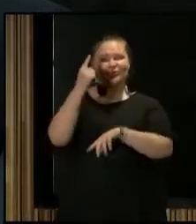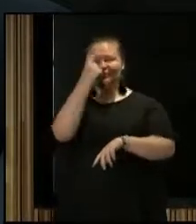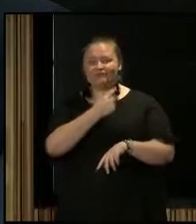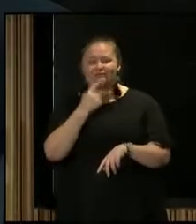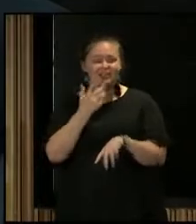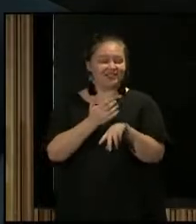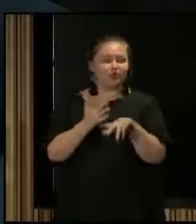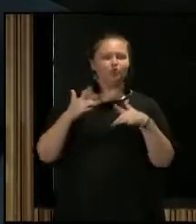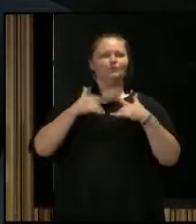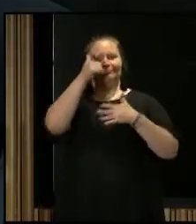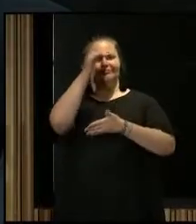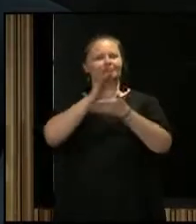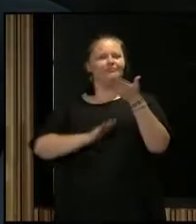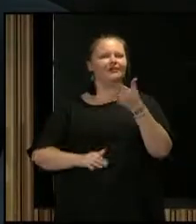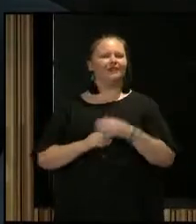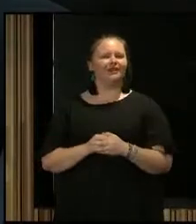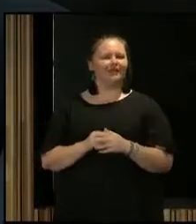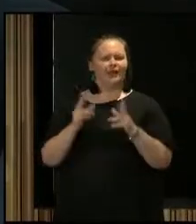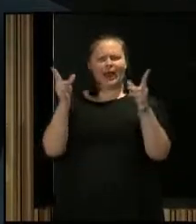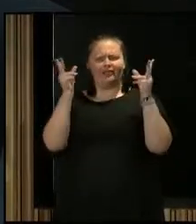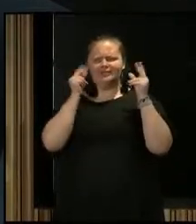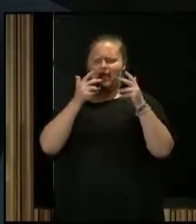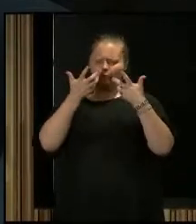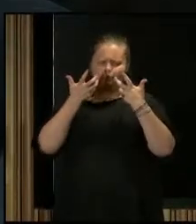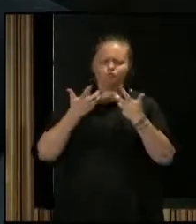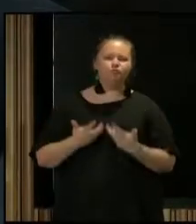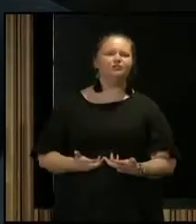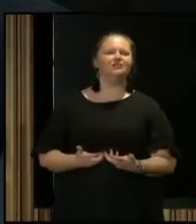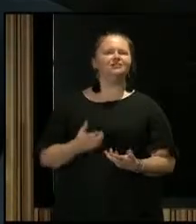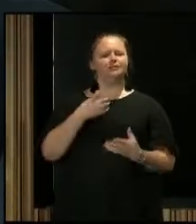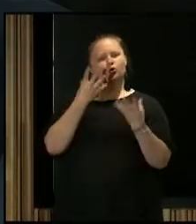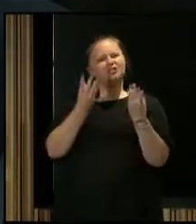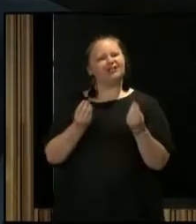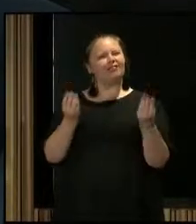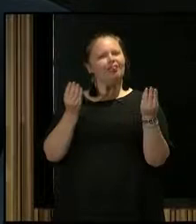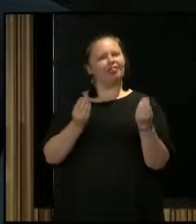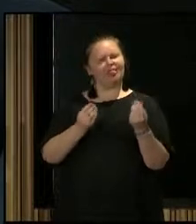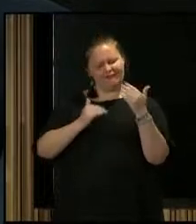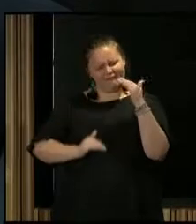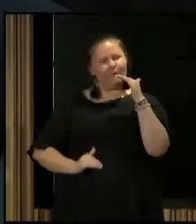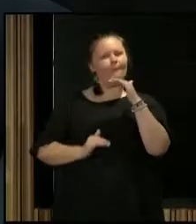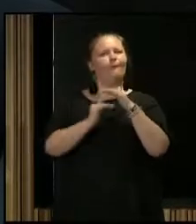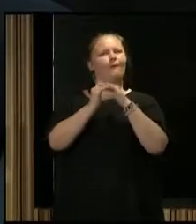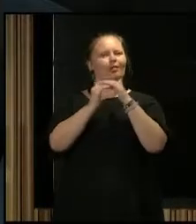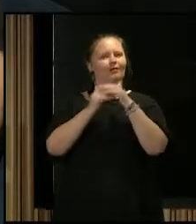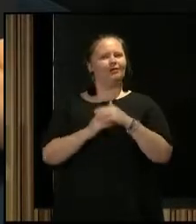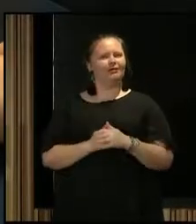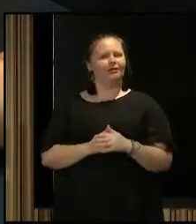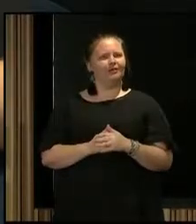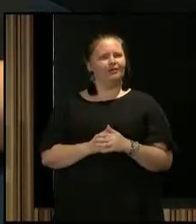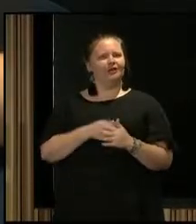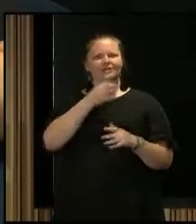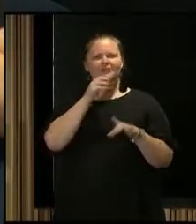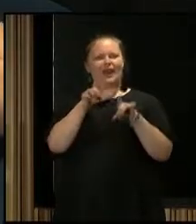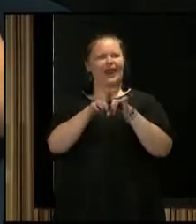and new lived experiences, and the sound was so much richer. It was gentler and fuller. And it was kind of like what I